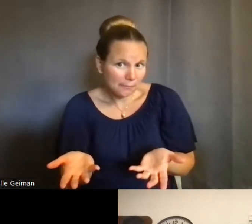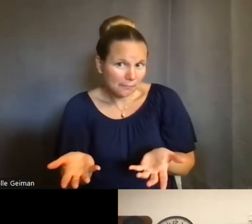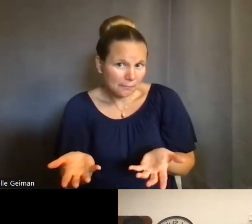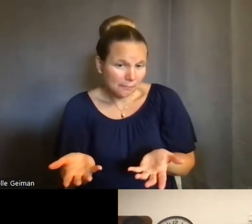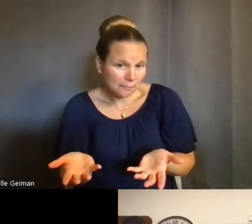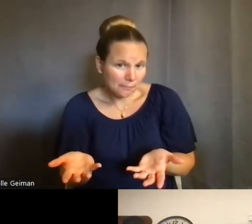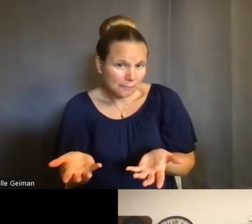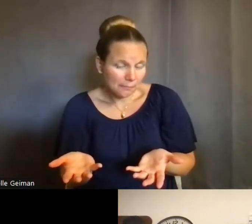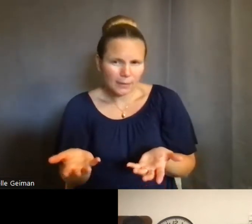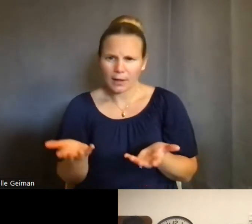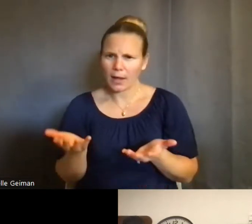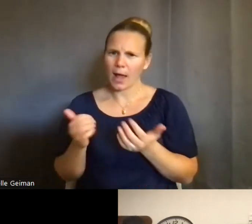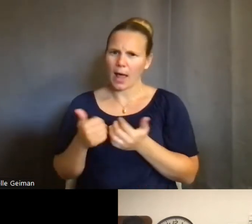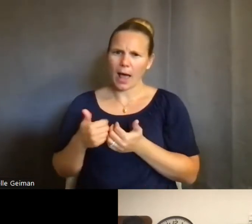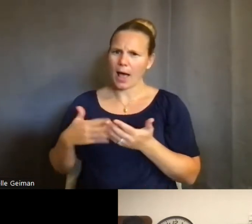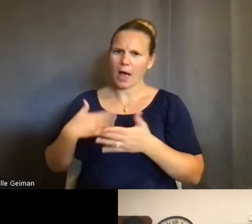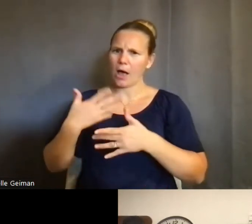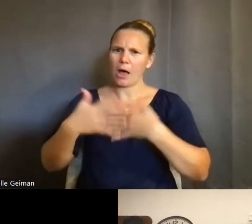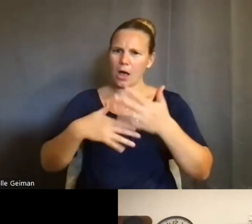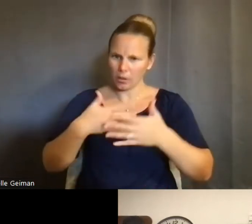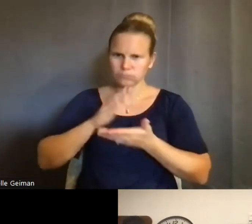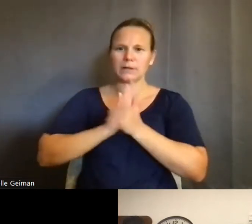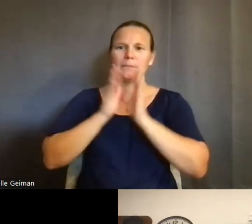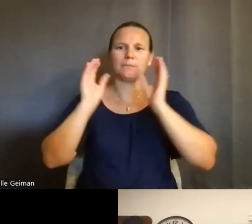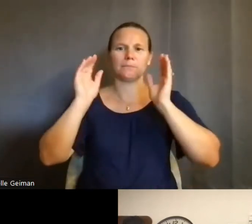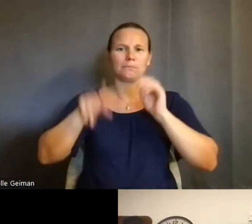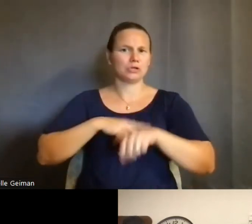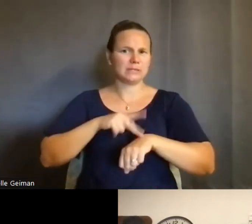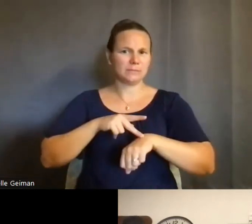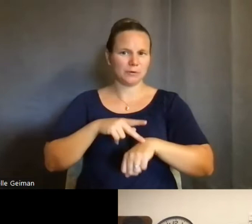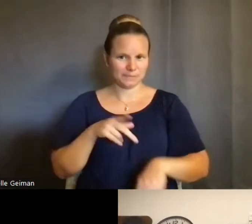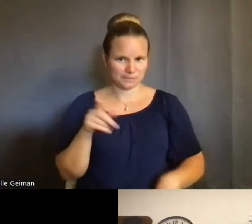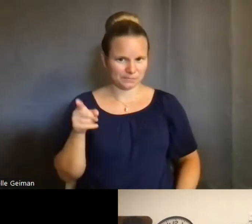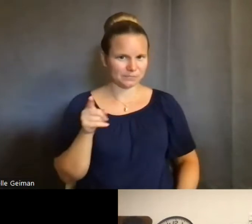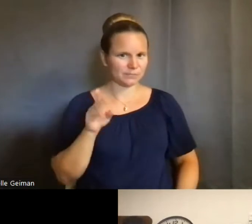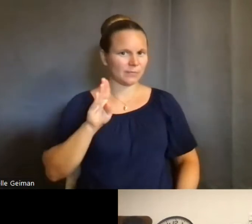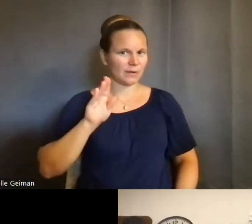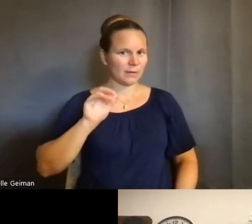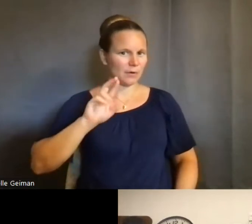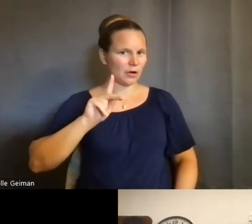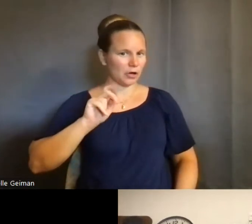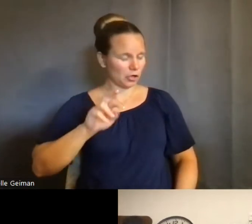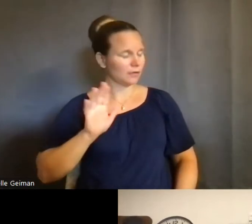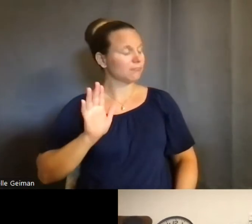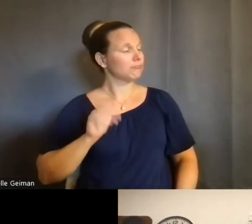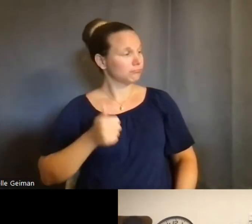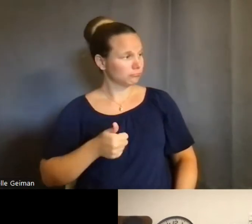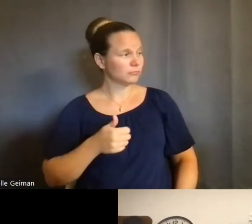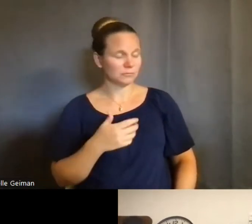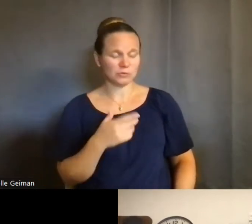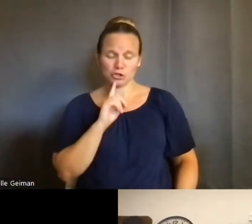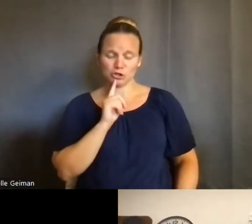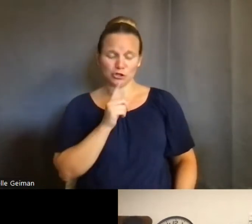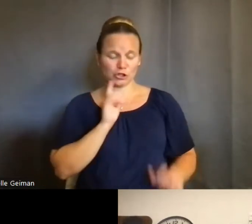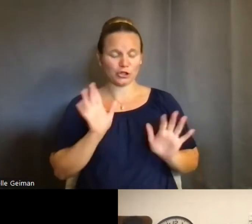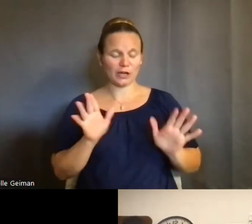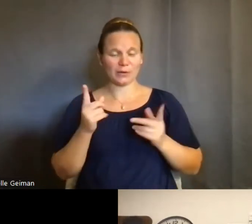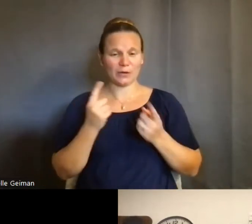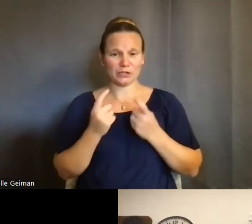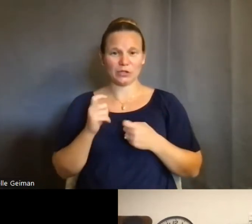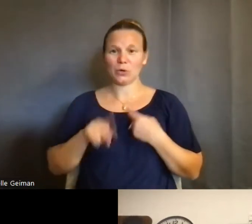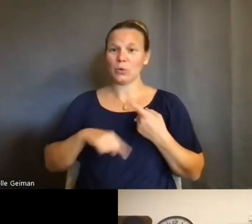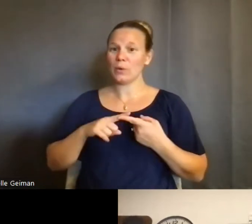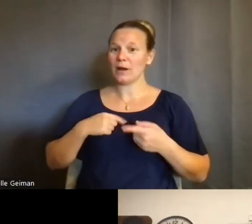your path play itself out? Sure. Yeah, that's a great question. So when I started teaching, I had no